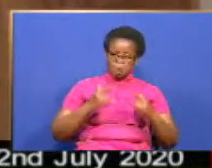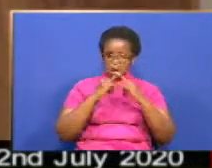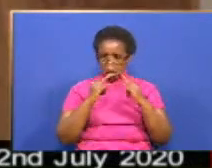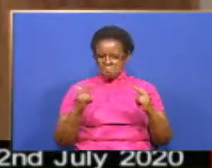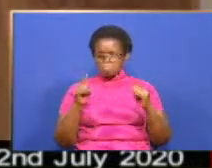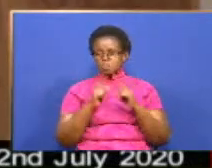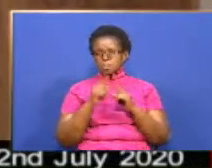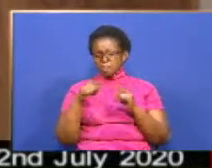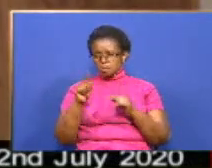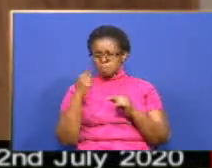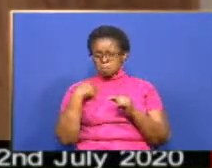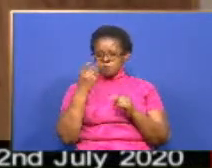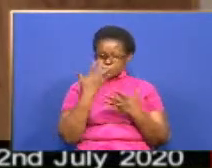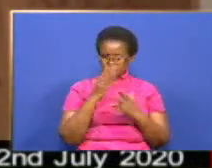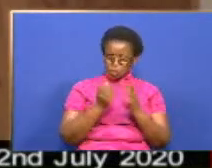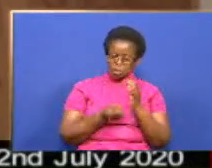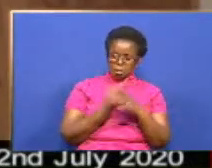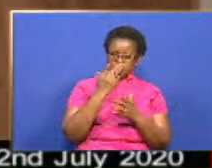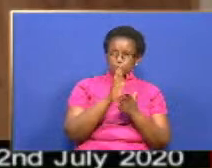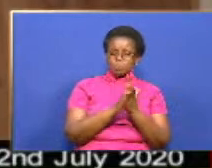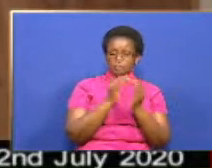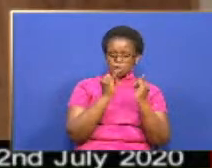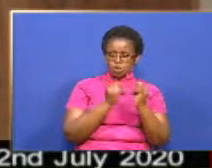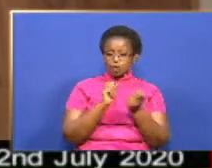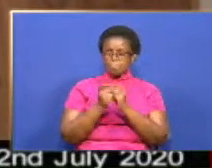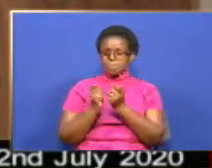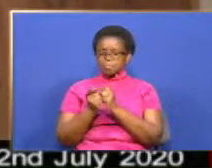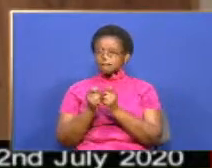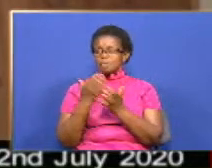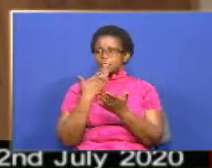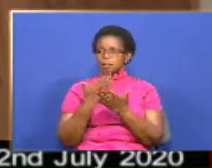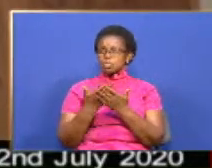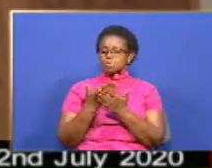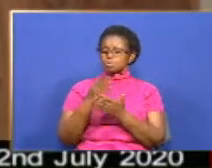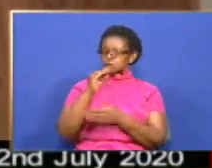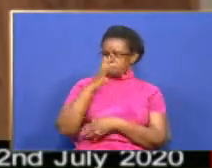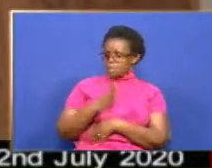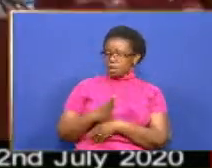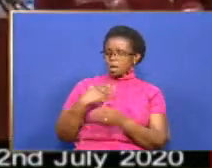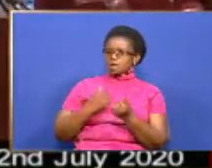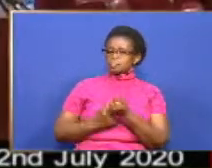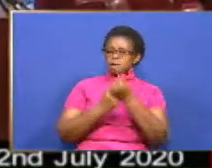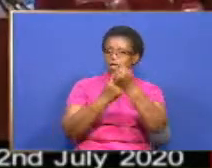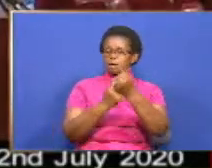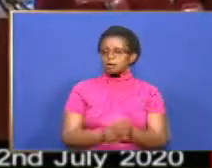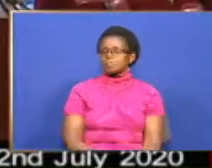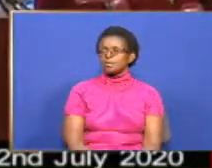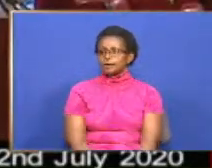with the new amendments which are there. Thank you, Madam Speaker. I second.